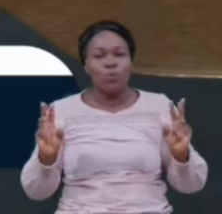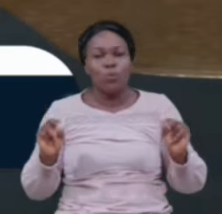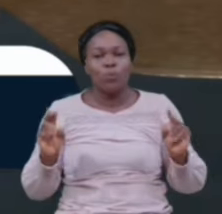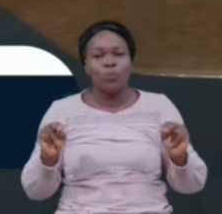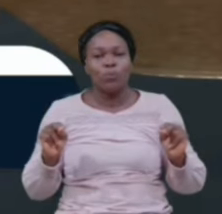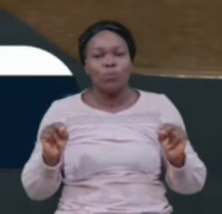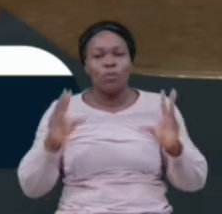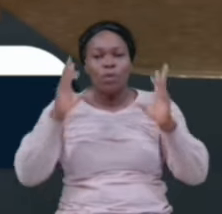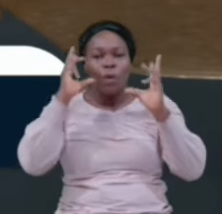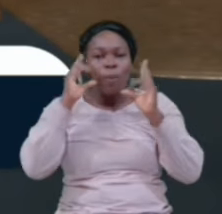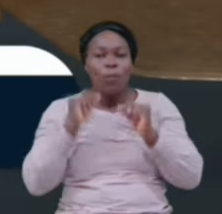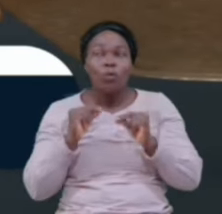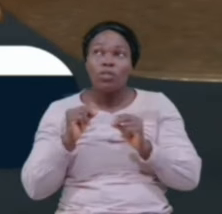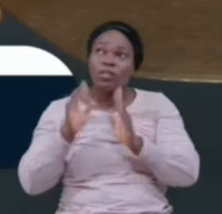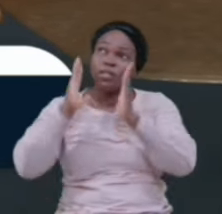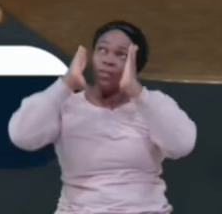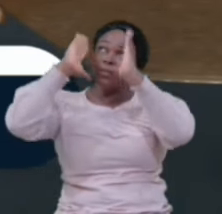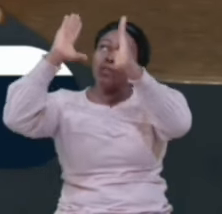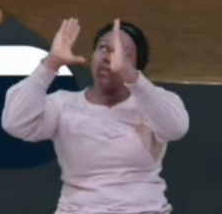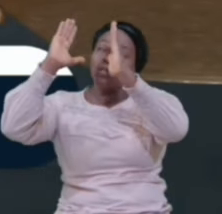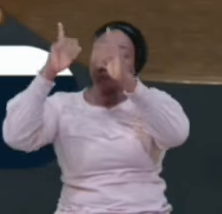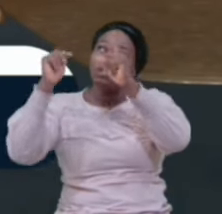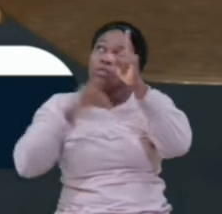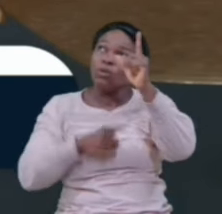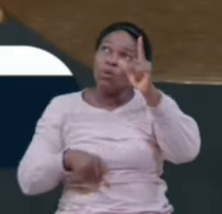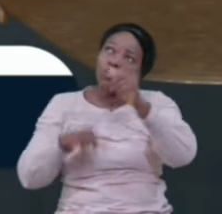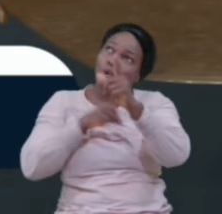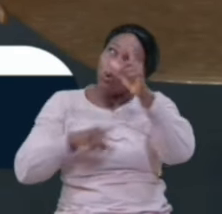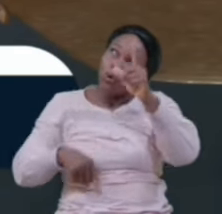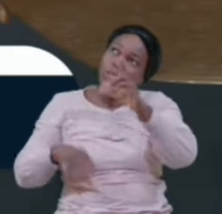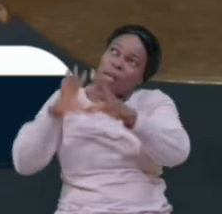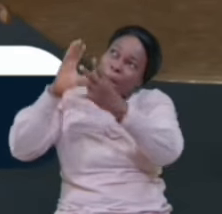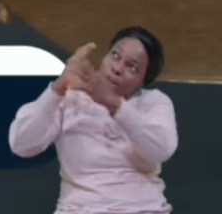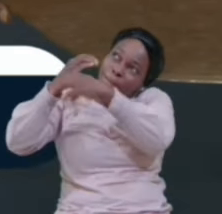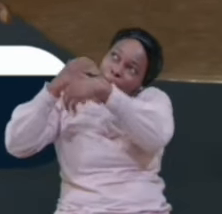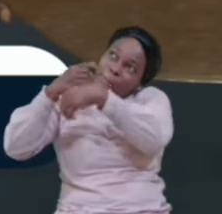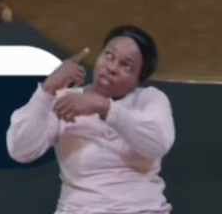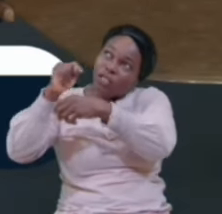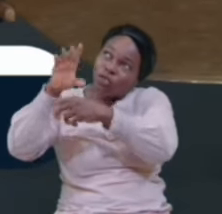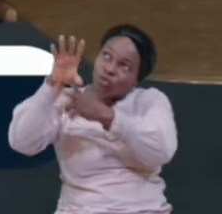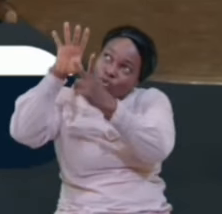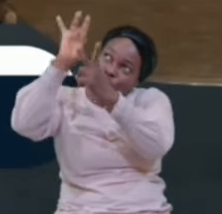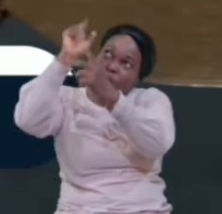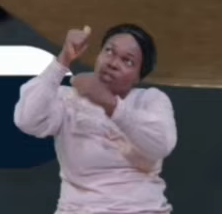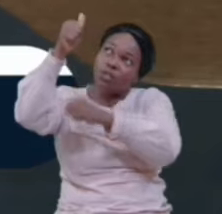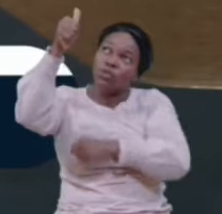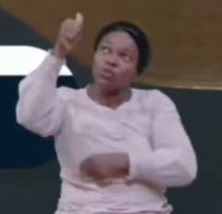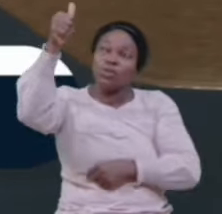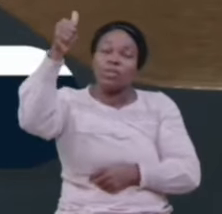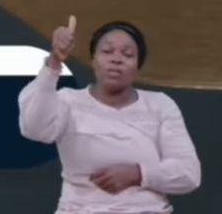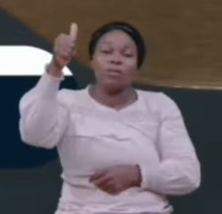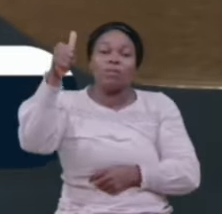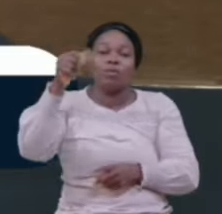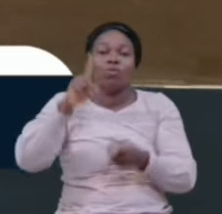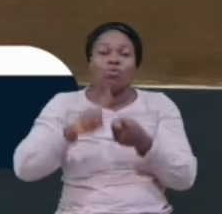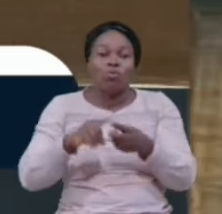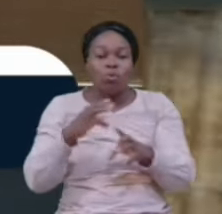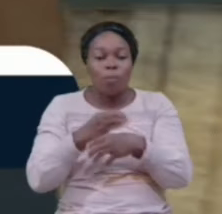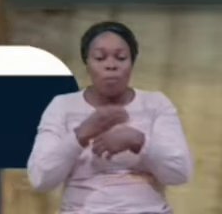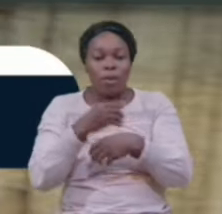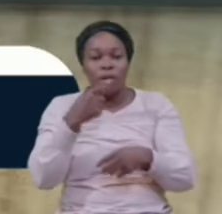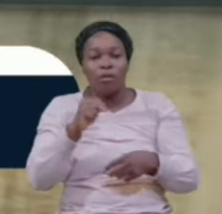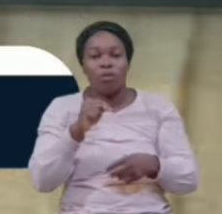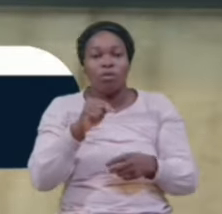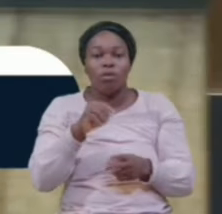all. Let God make the choice. Let God select the one that will do it. And thank God